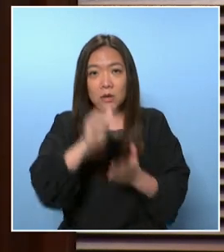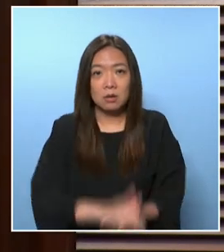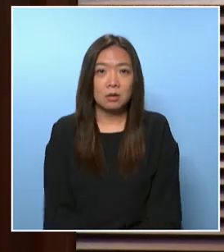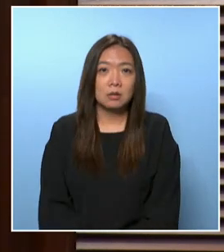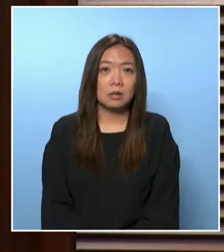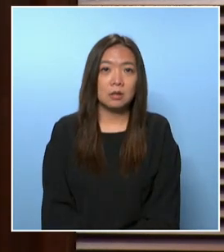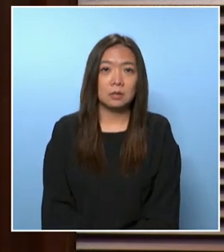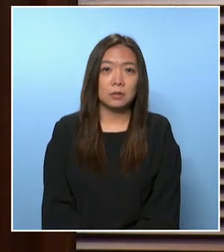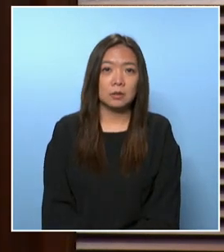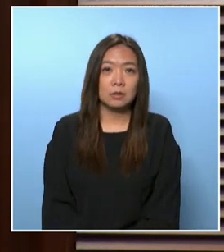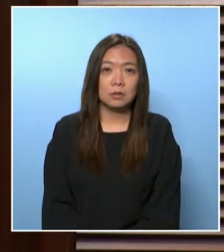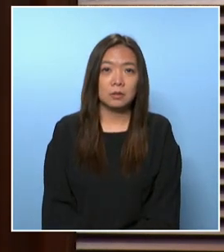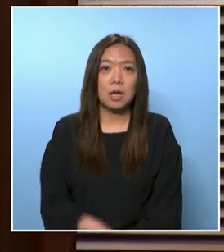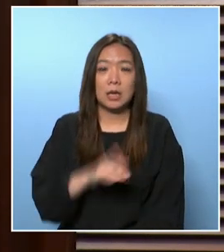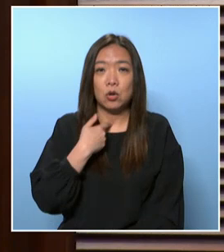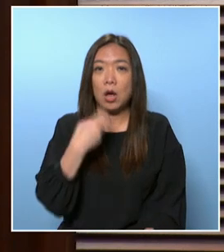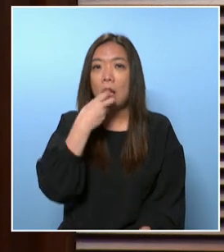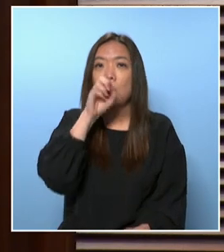has been revoked. And